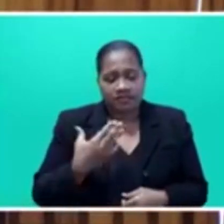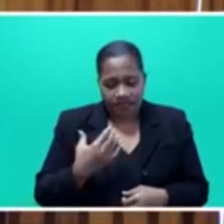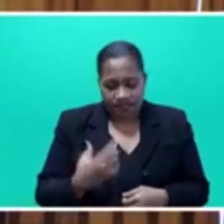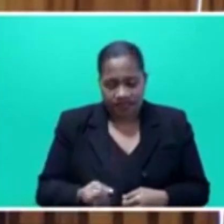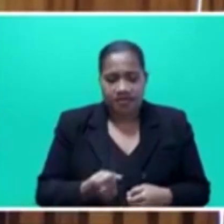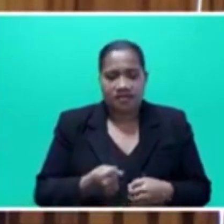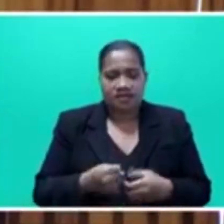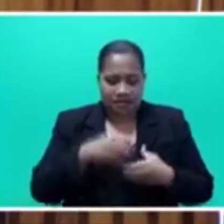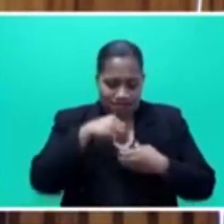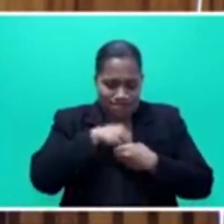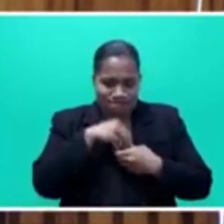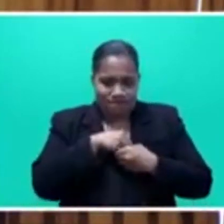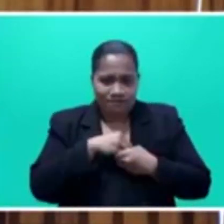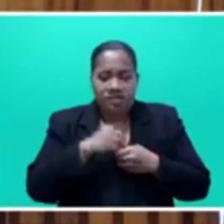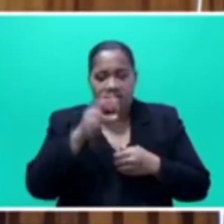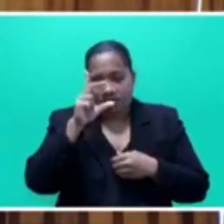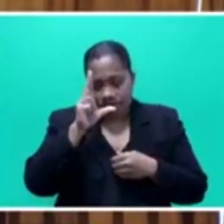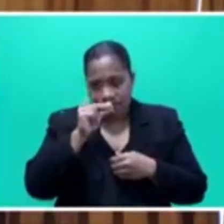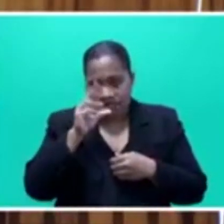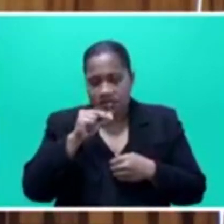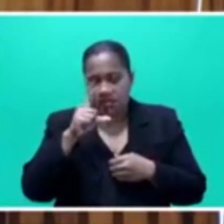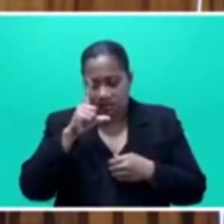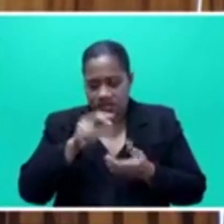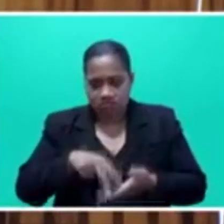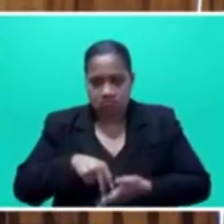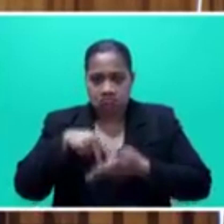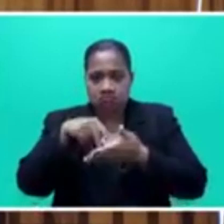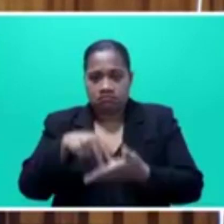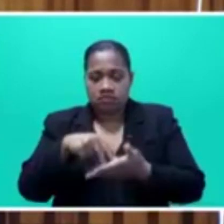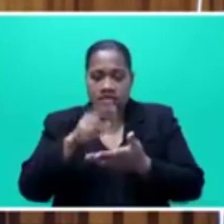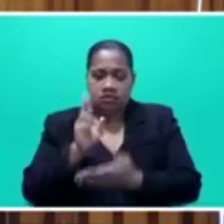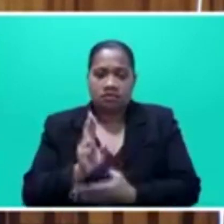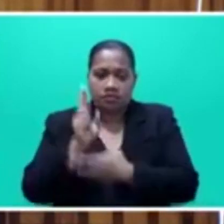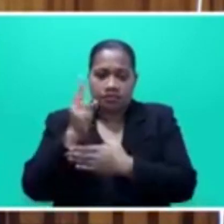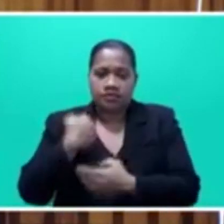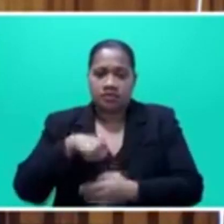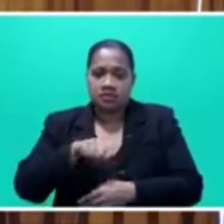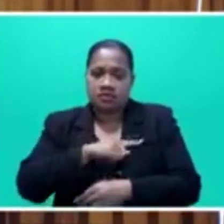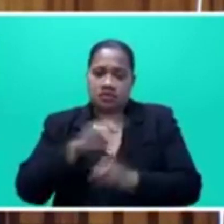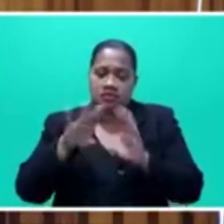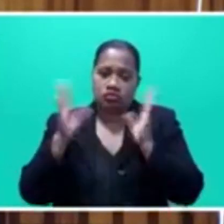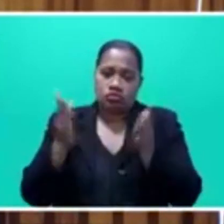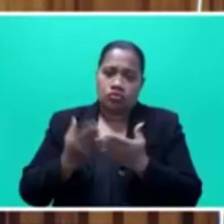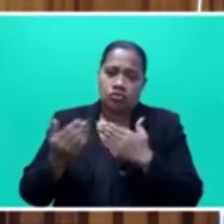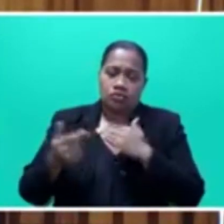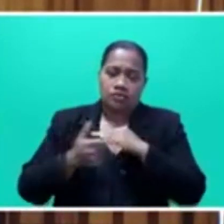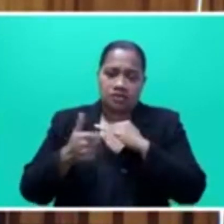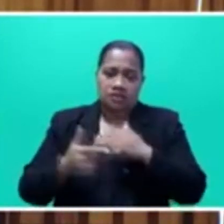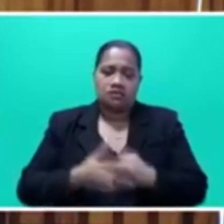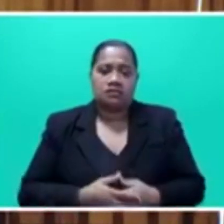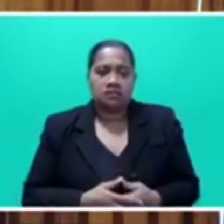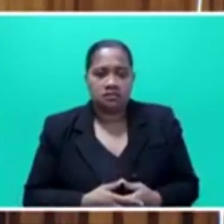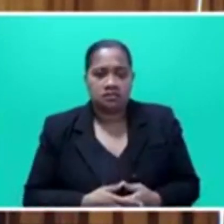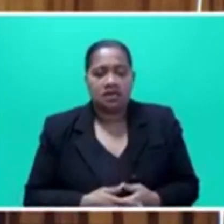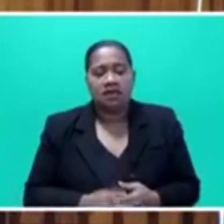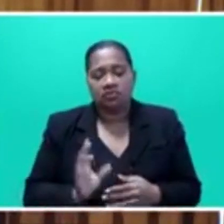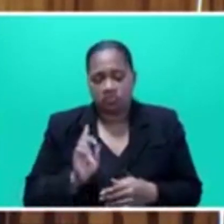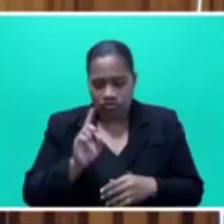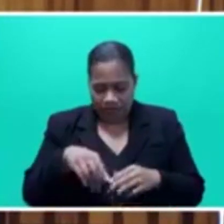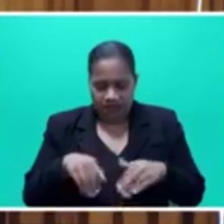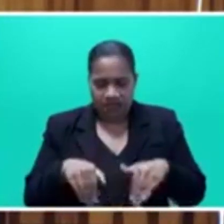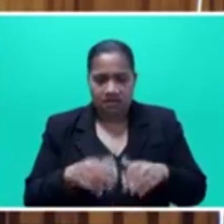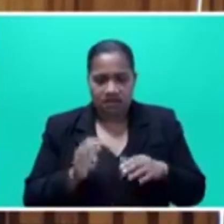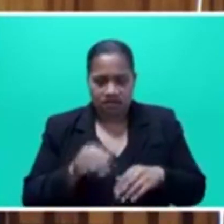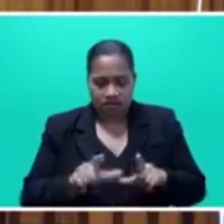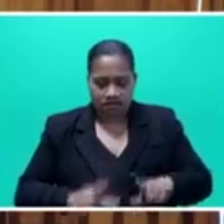credibility, he has the ability to stand up in himself to be able to represent us on the global stage, Mr. Speaker, sir, and also domestically. And Mr. Speaker,